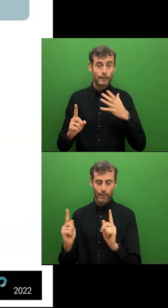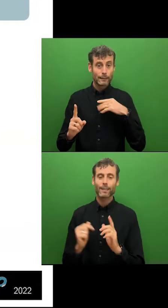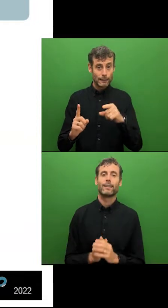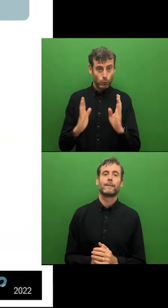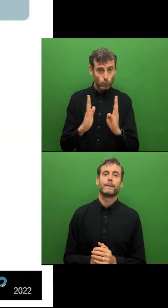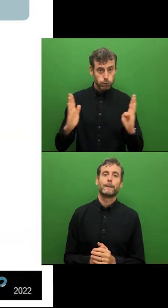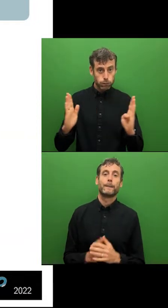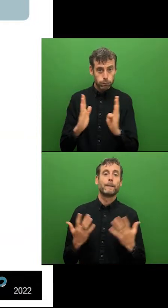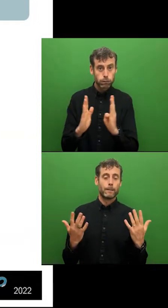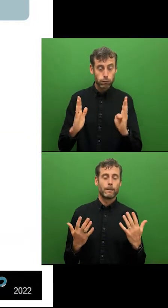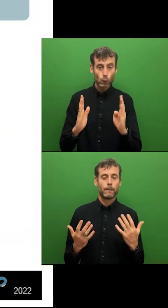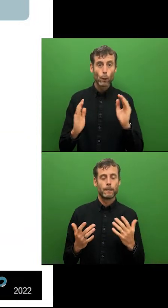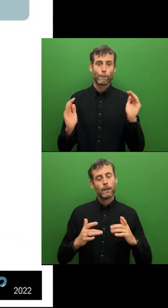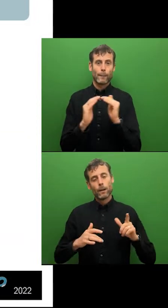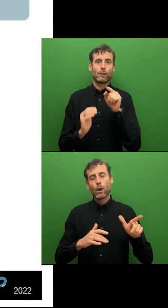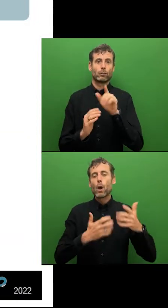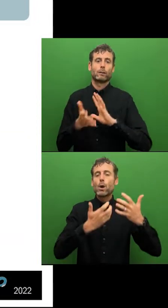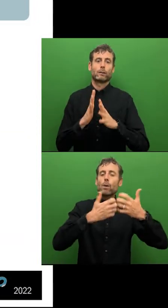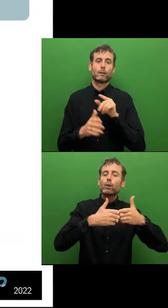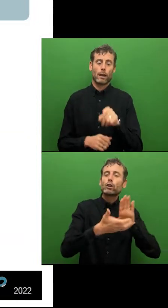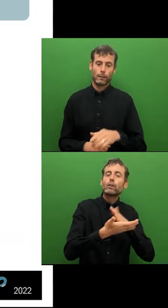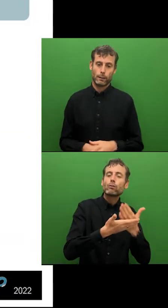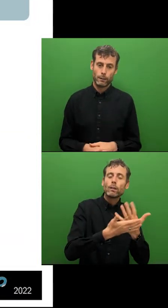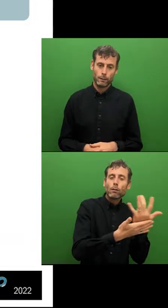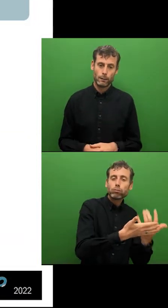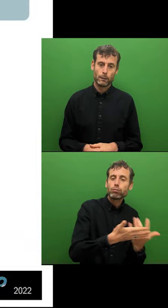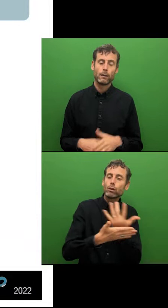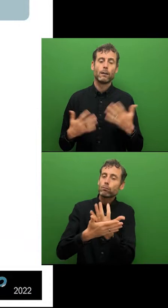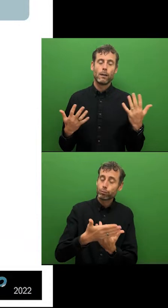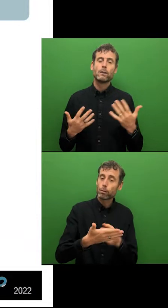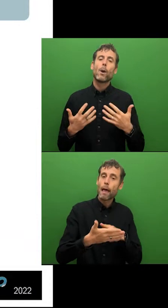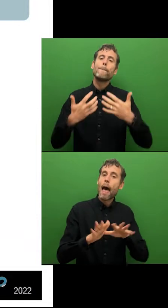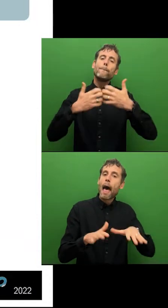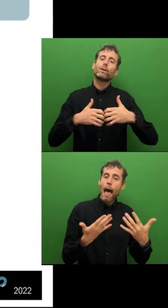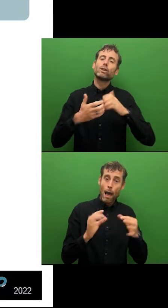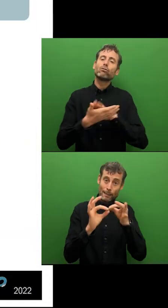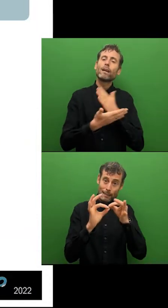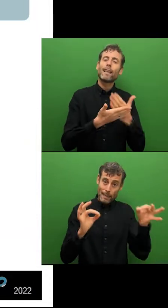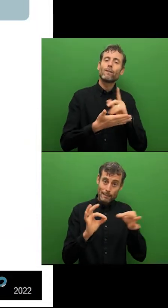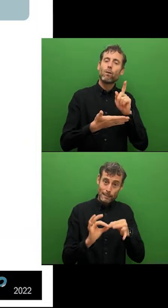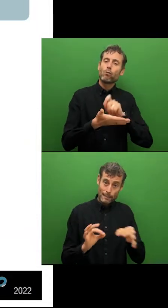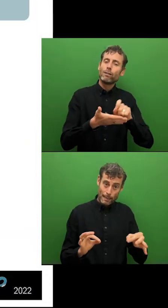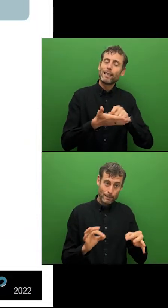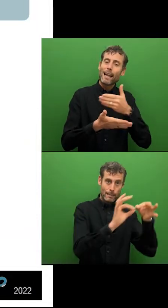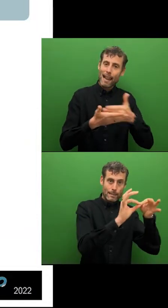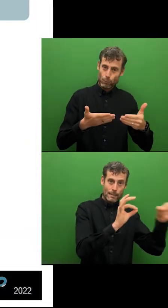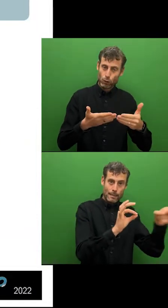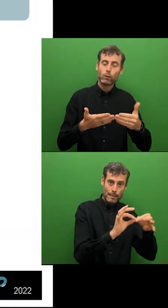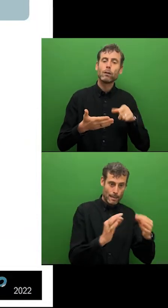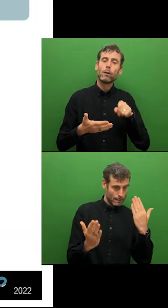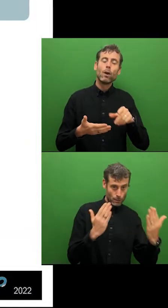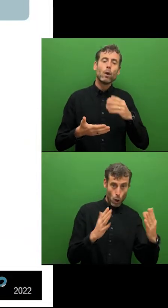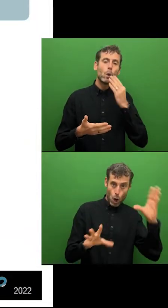signing. Most work in machine translation between written languages uses sentence-level pairs for